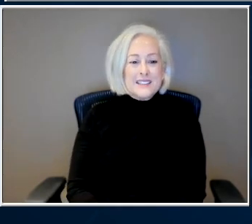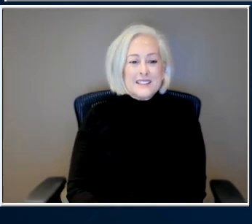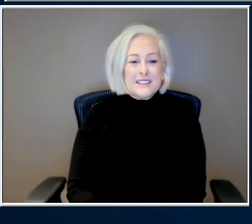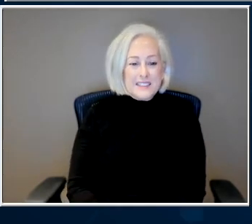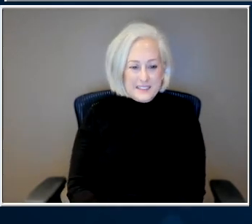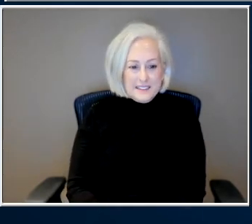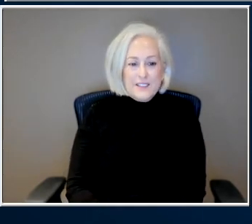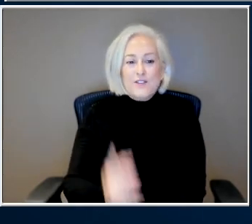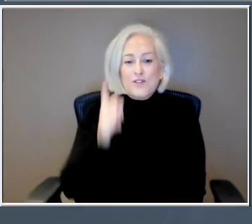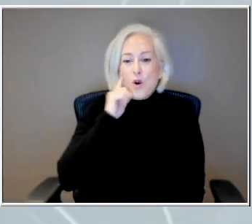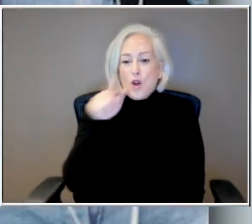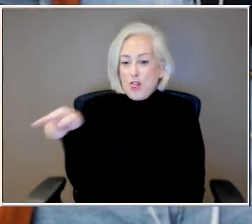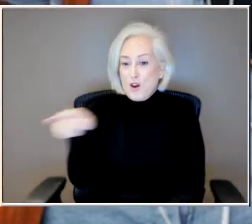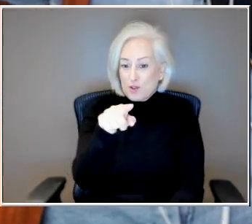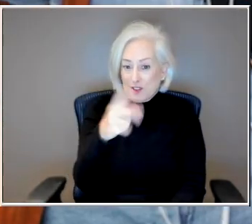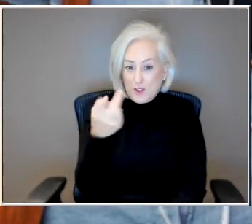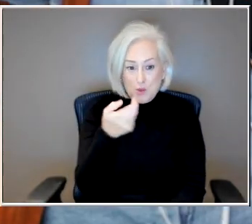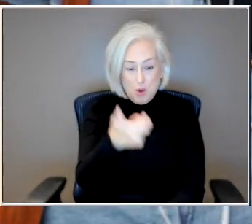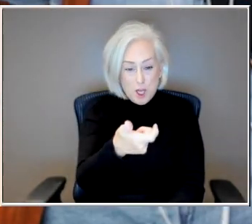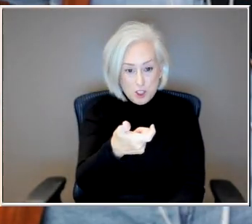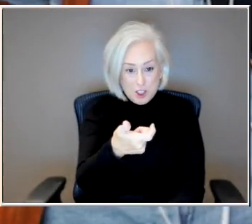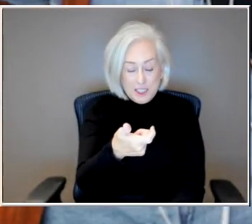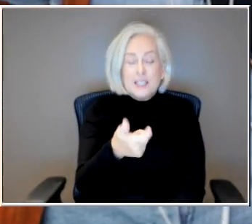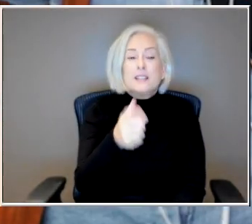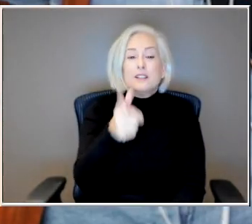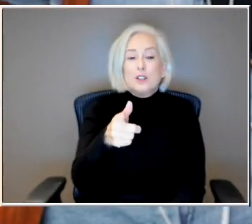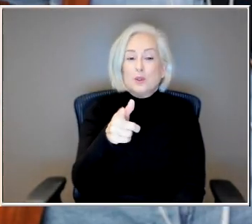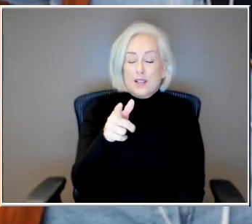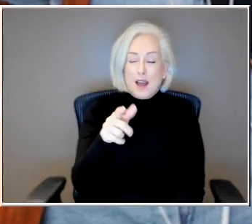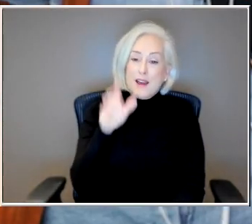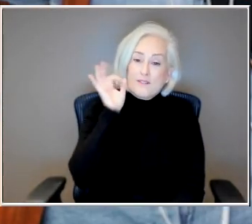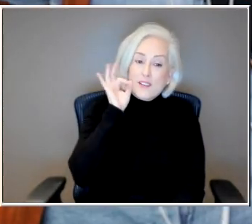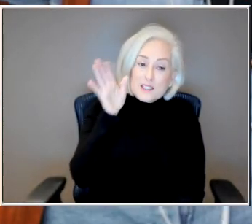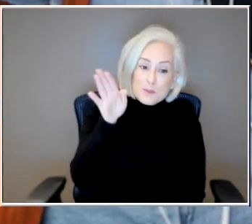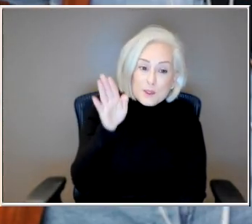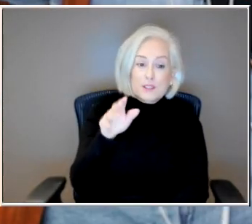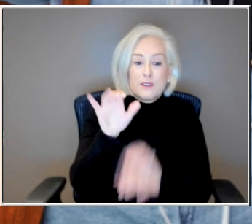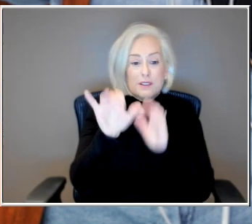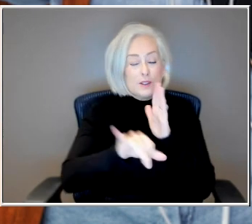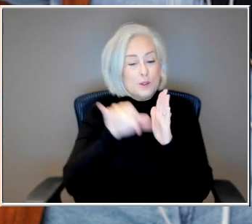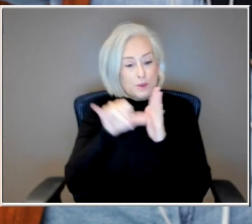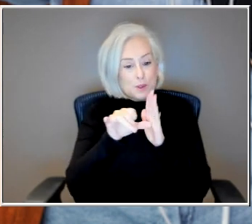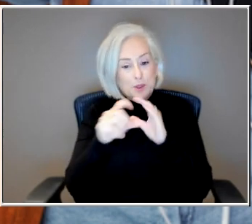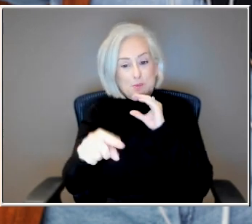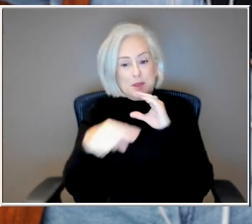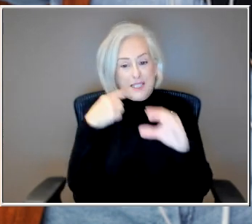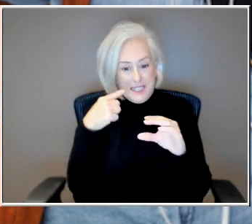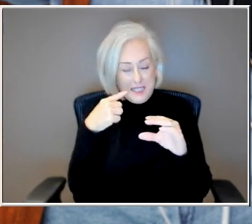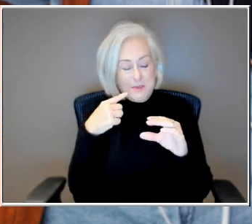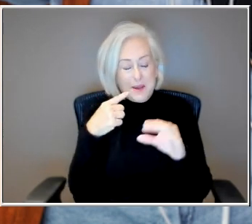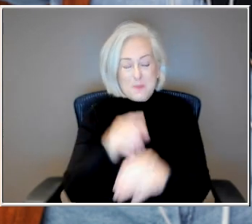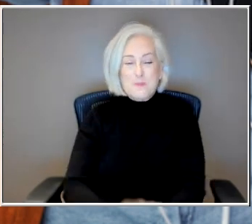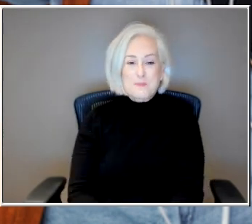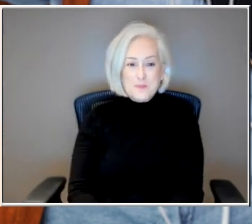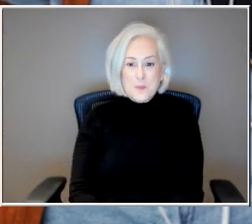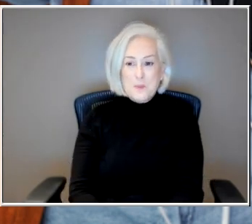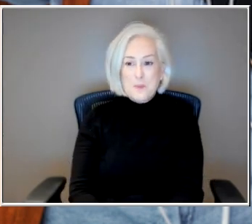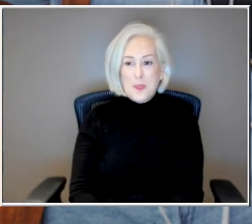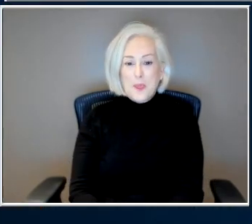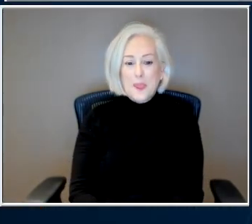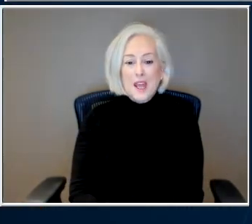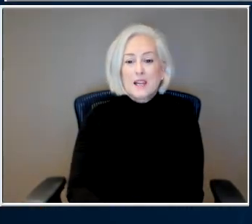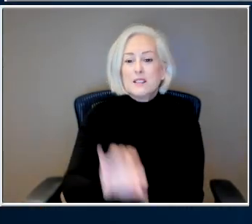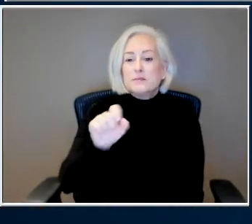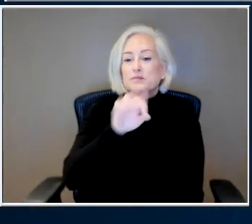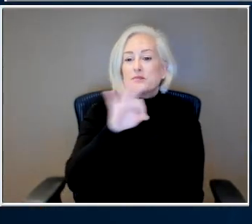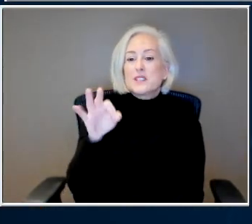watching, if you have any questions, use the chat on YouTube or Facebook. You can email the Medical News Network. All of that information is there on your screen. Jeff, we saw that you're